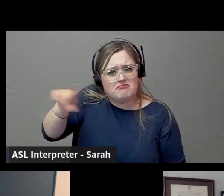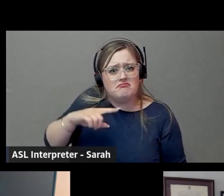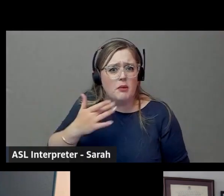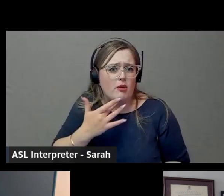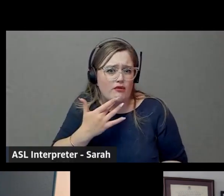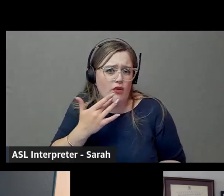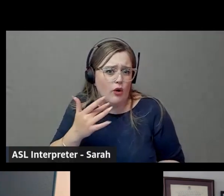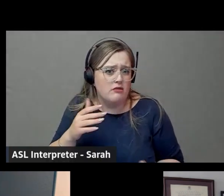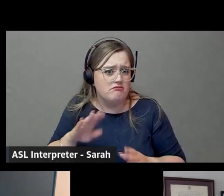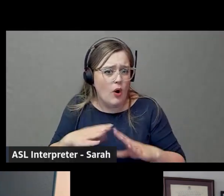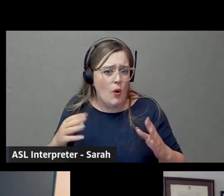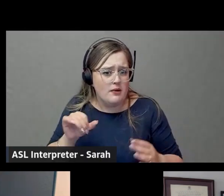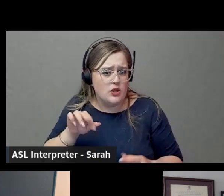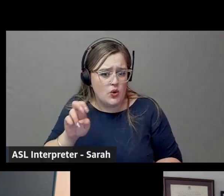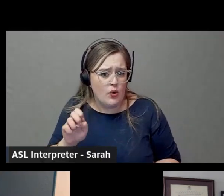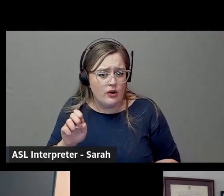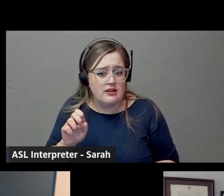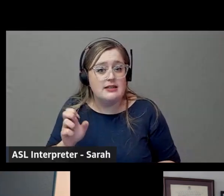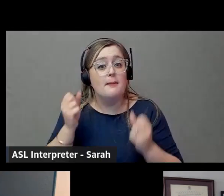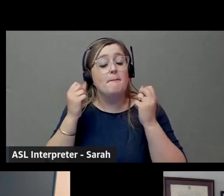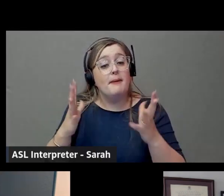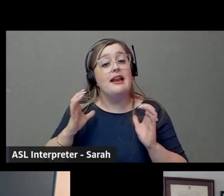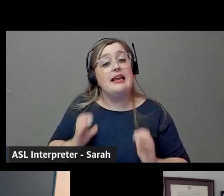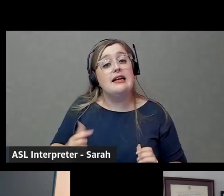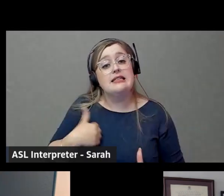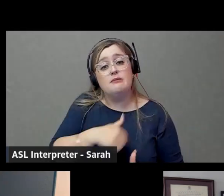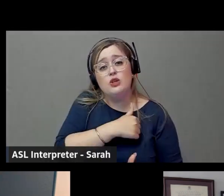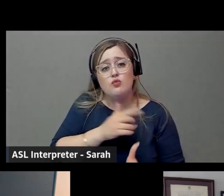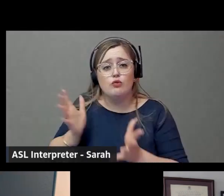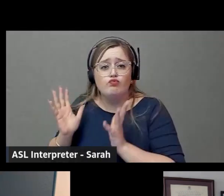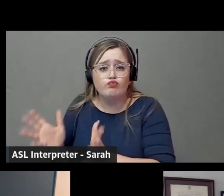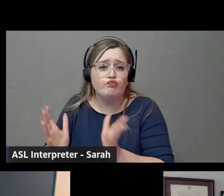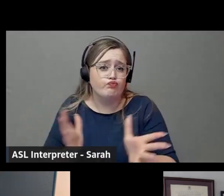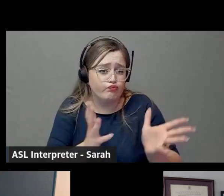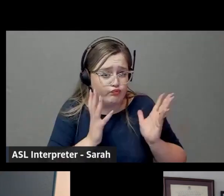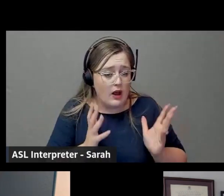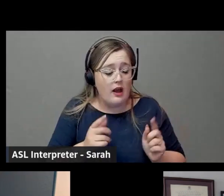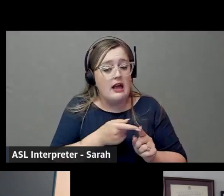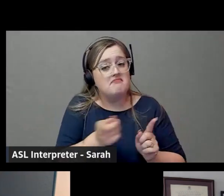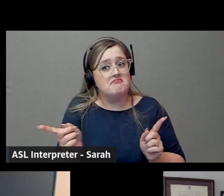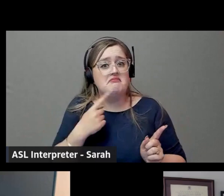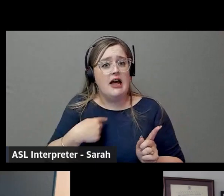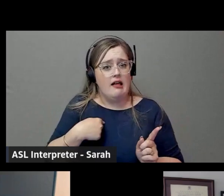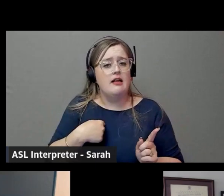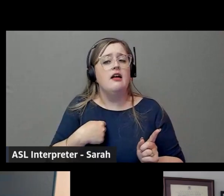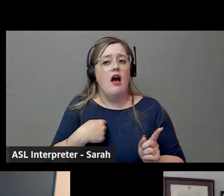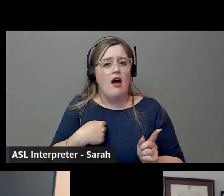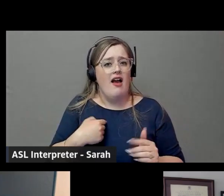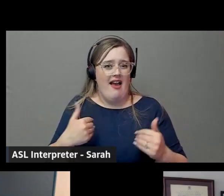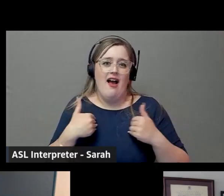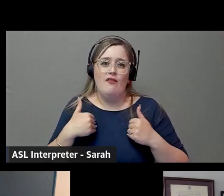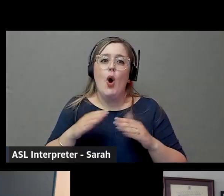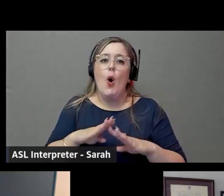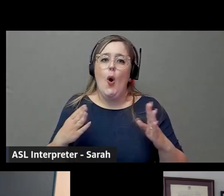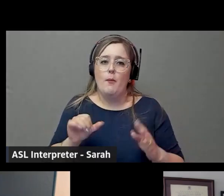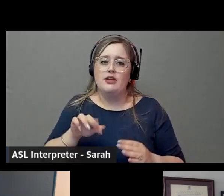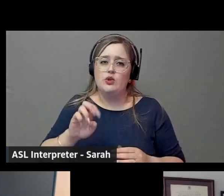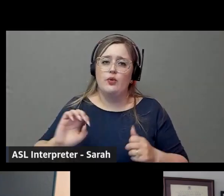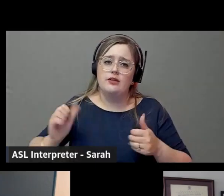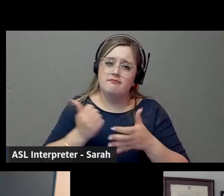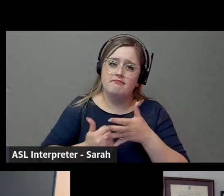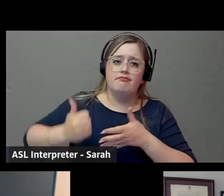A lot of customers that we talk to tell us that they have an open source first mandate, meaning that